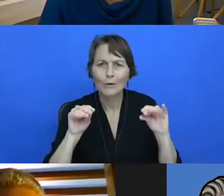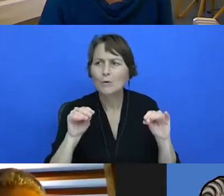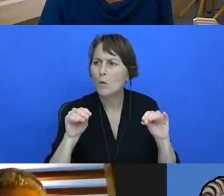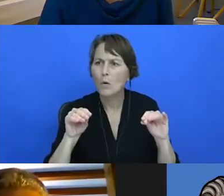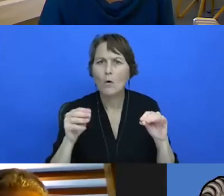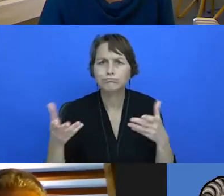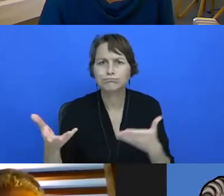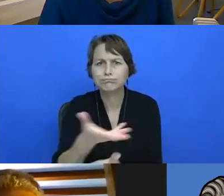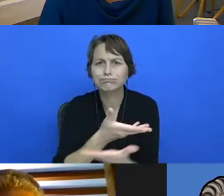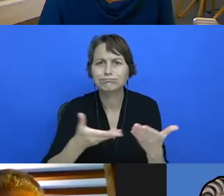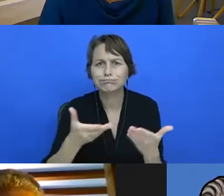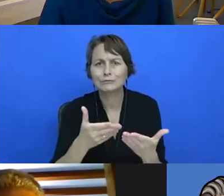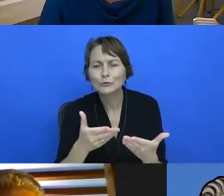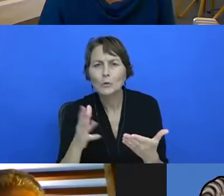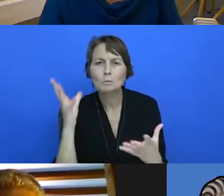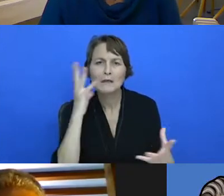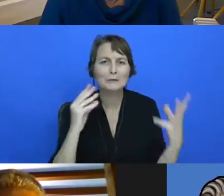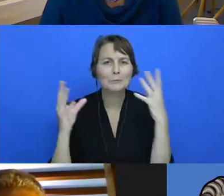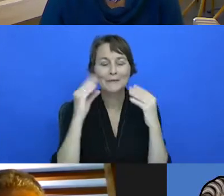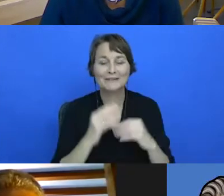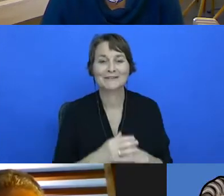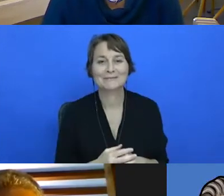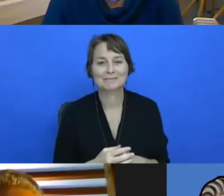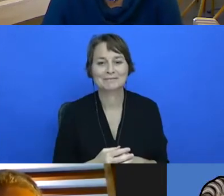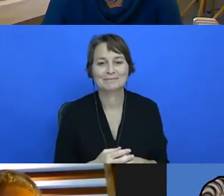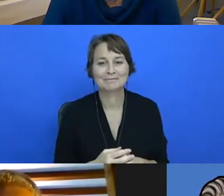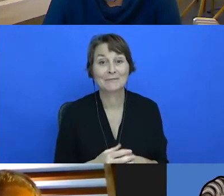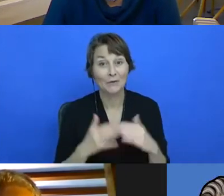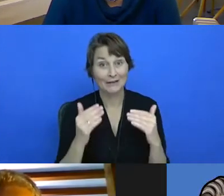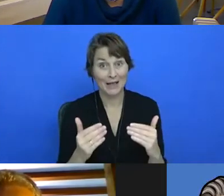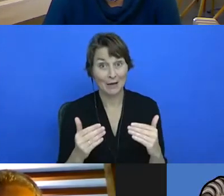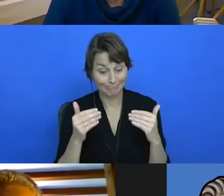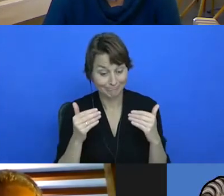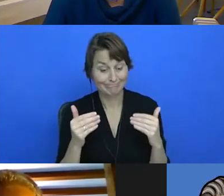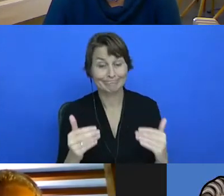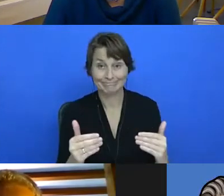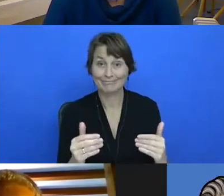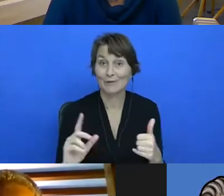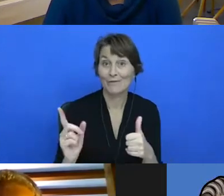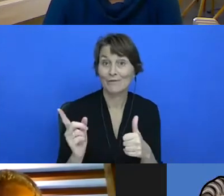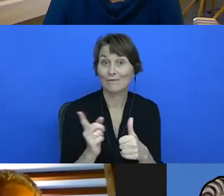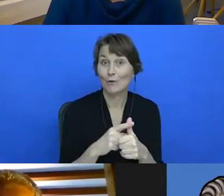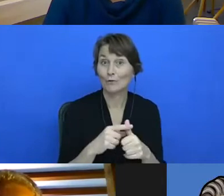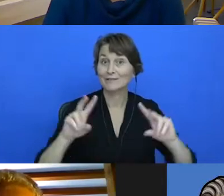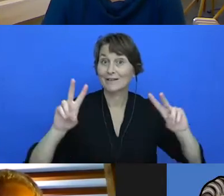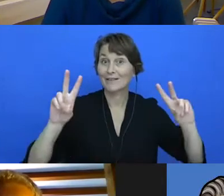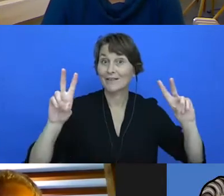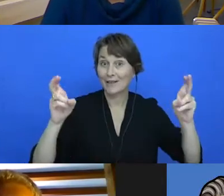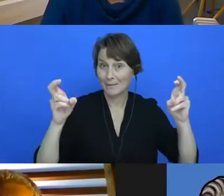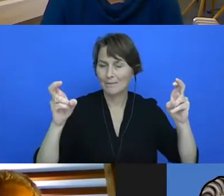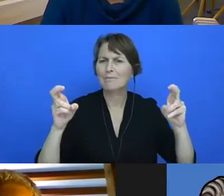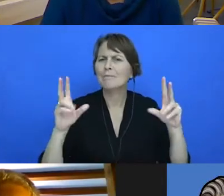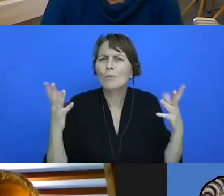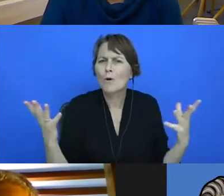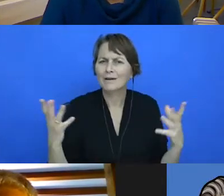experiences. So, should we start then on the first main theme,